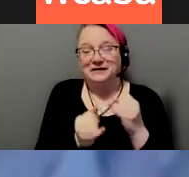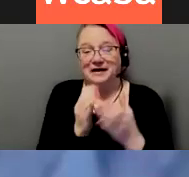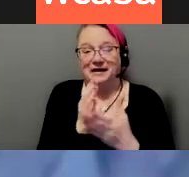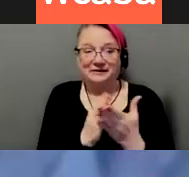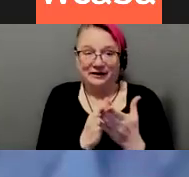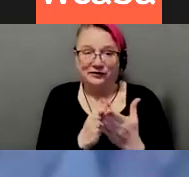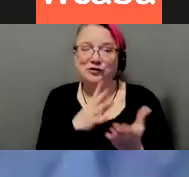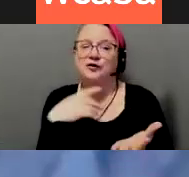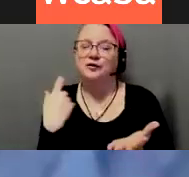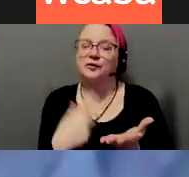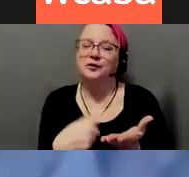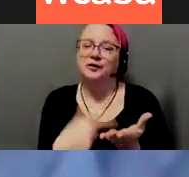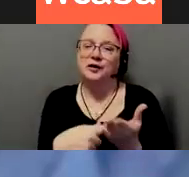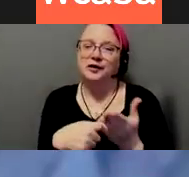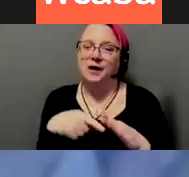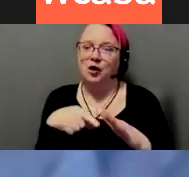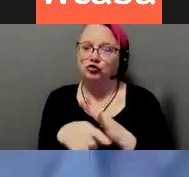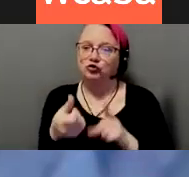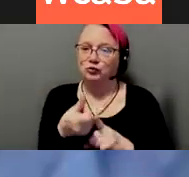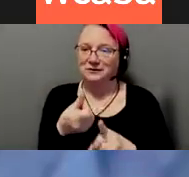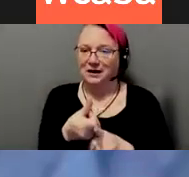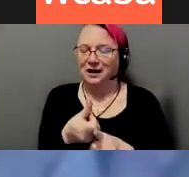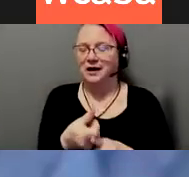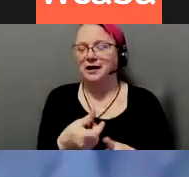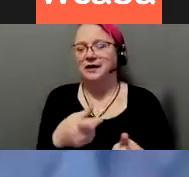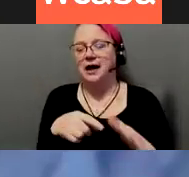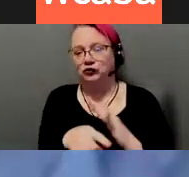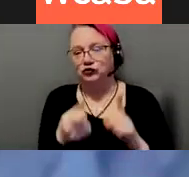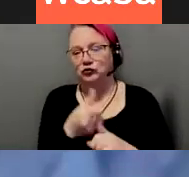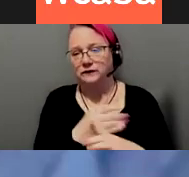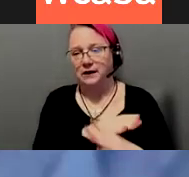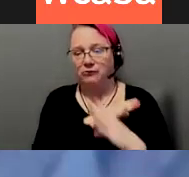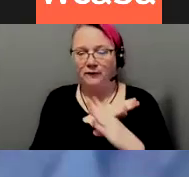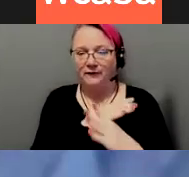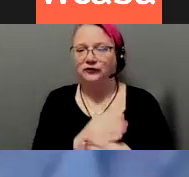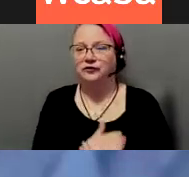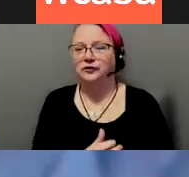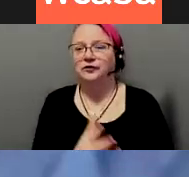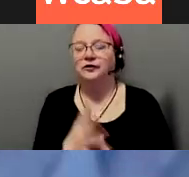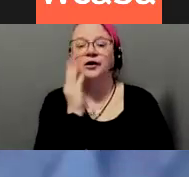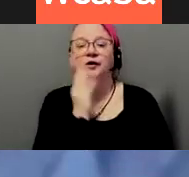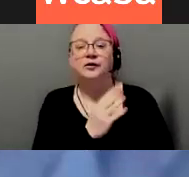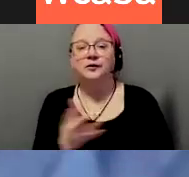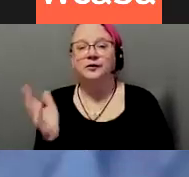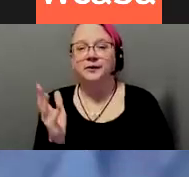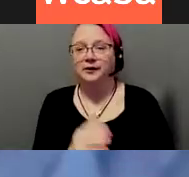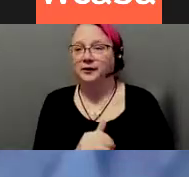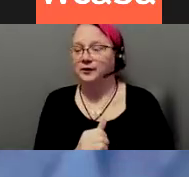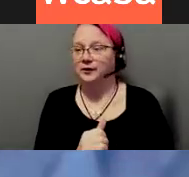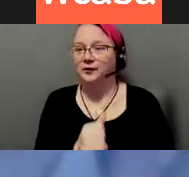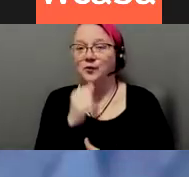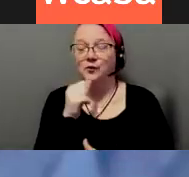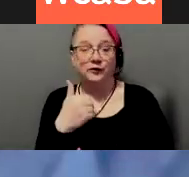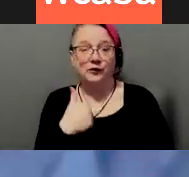we will be talking about suicide and suicide prevention. I do want to make a note that we don't have